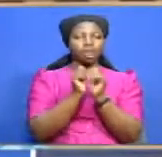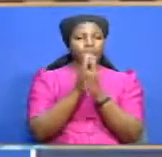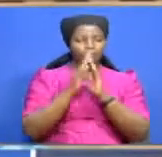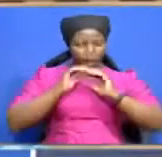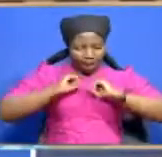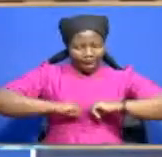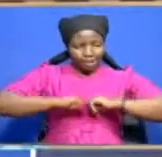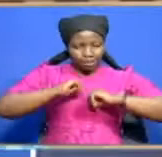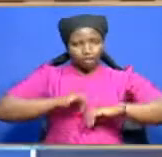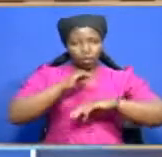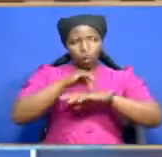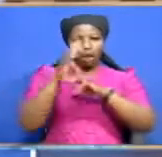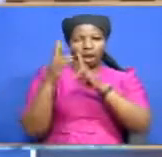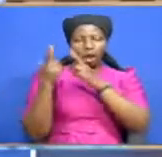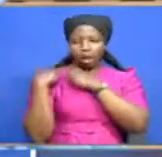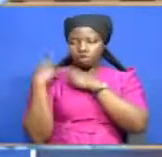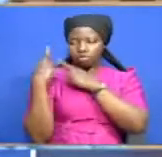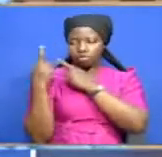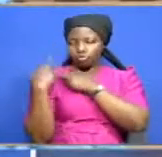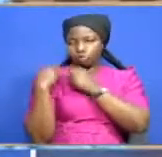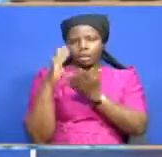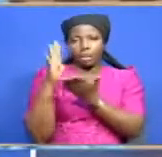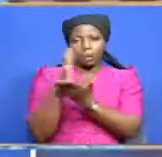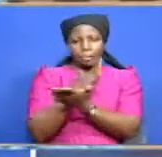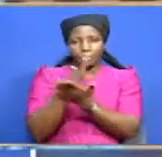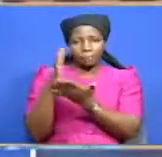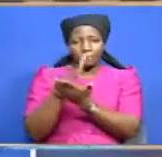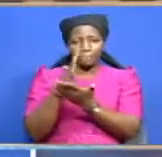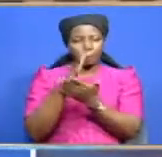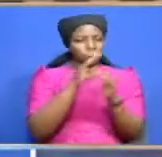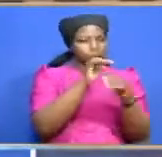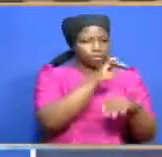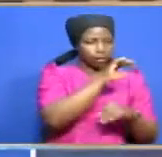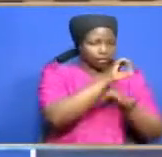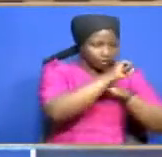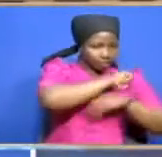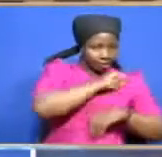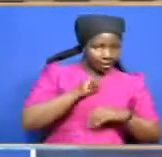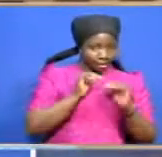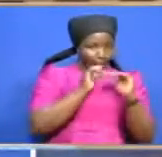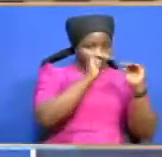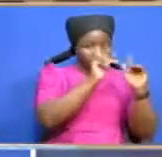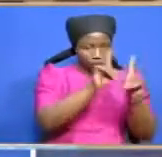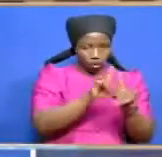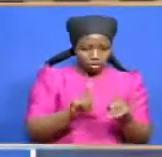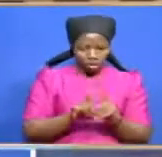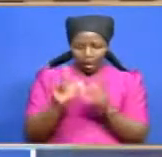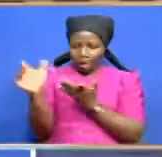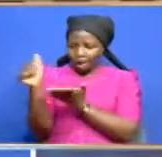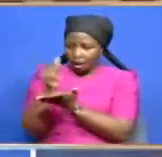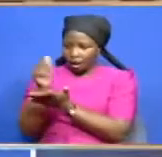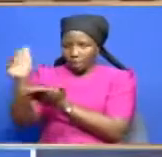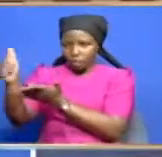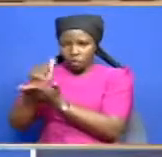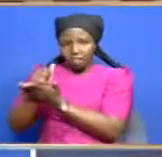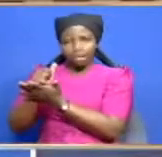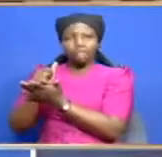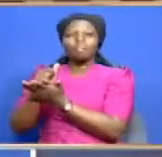on responsibility sharing at the state level, as well as the appointment of state